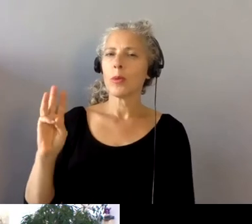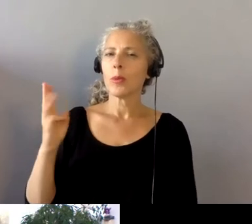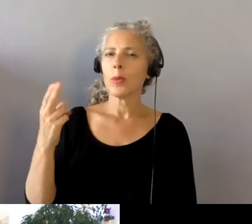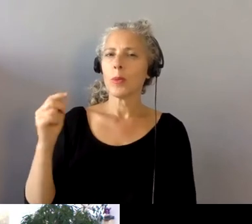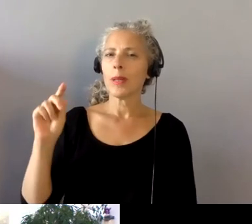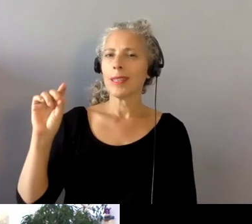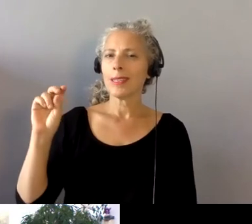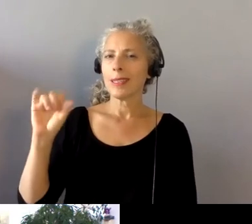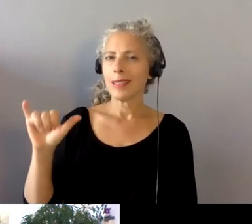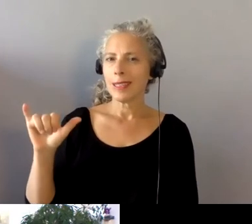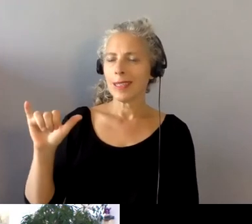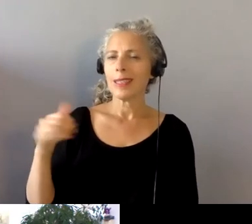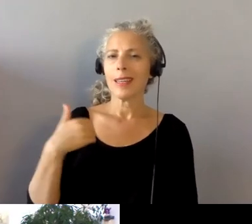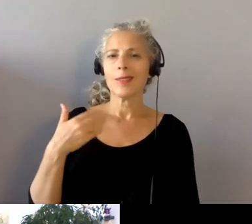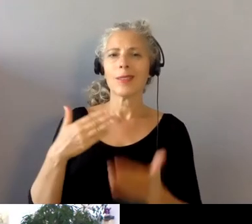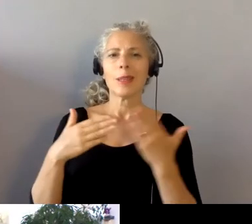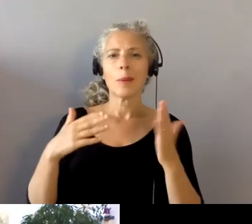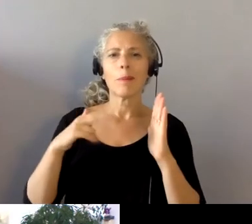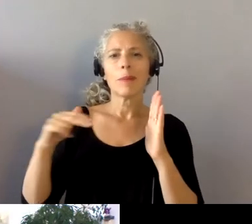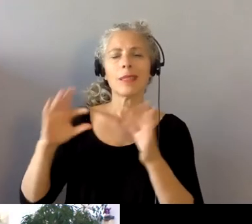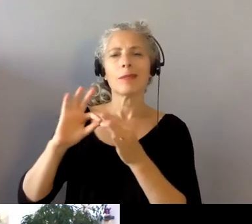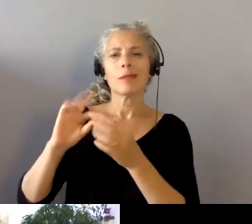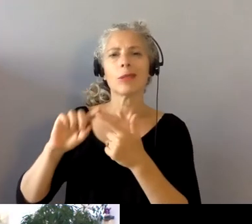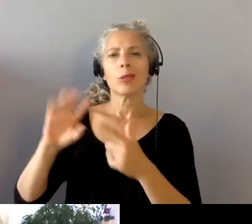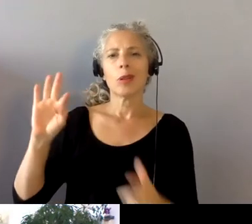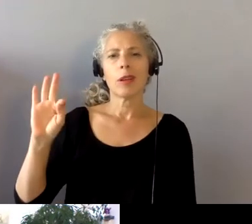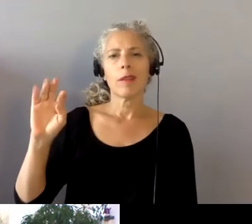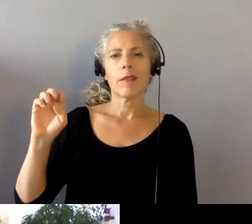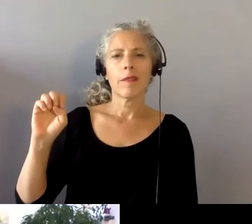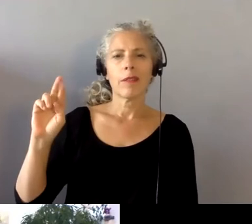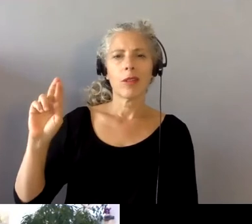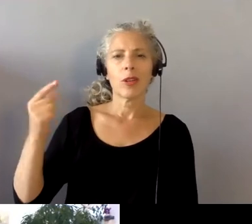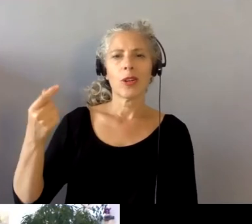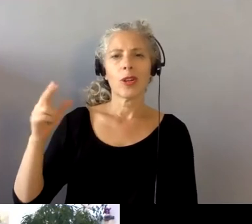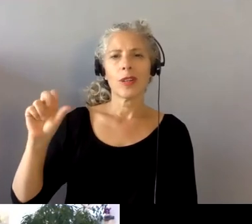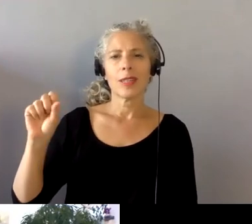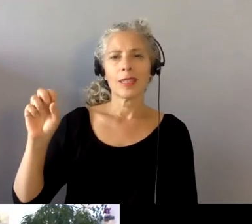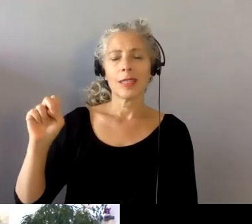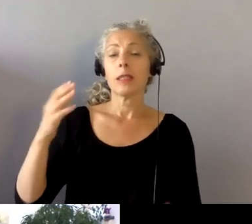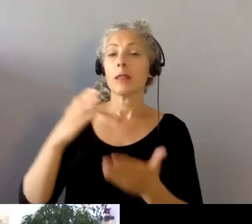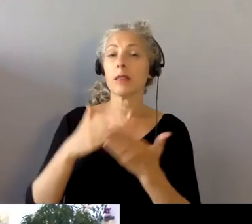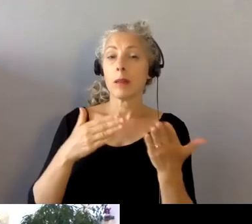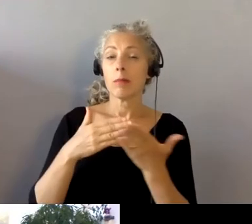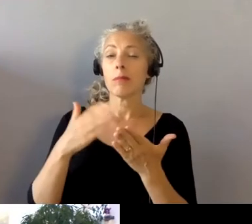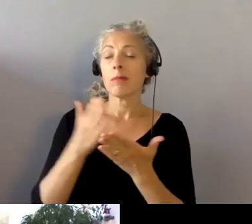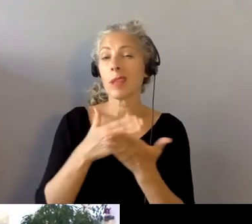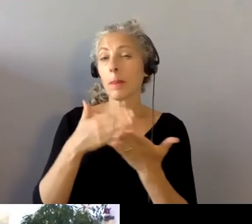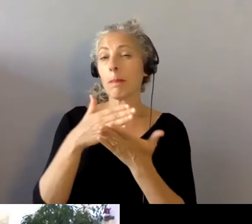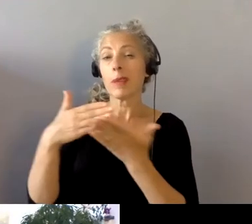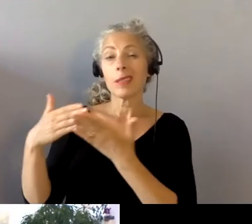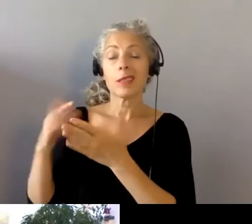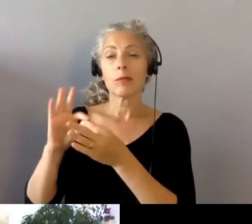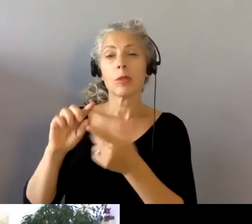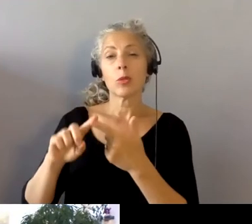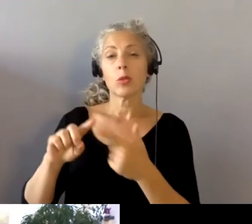kind of building off of Ferguson. There are pieces, paintings, referencing Charlottesville, kind of being haunted,